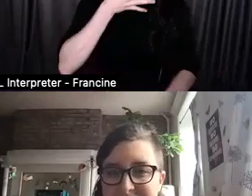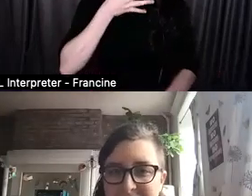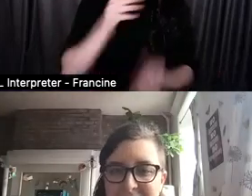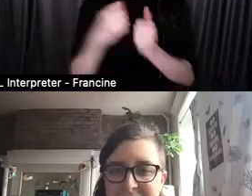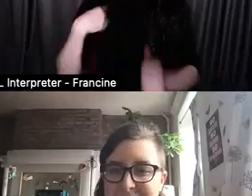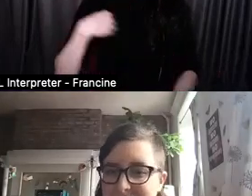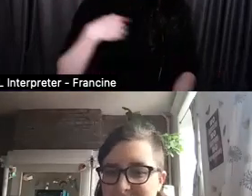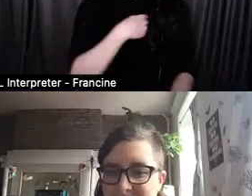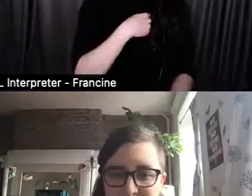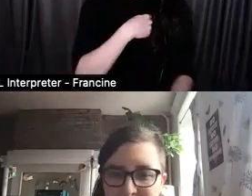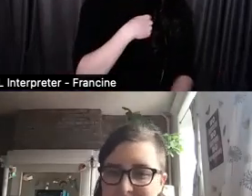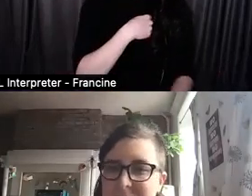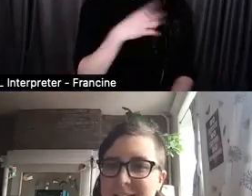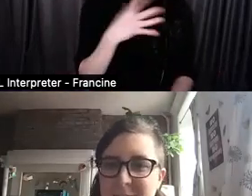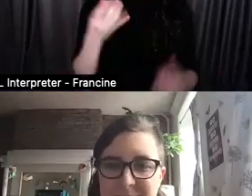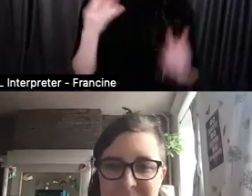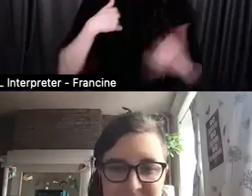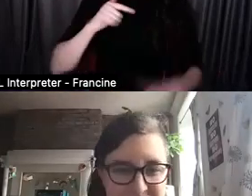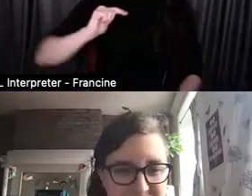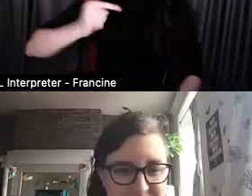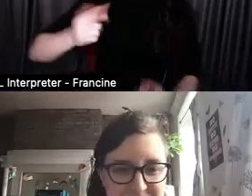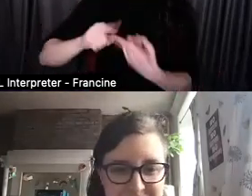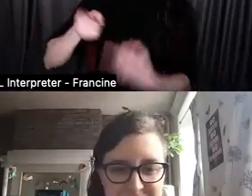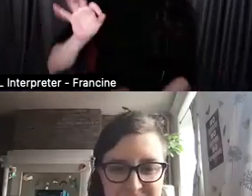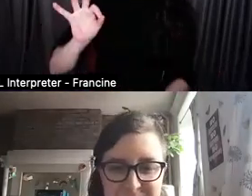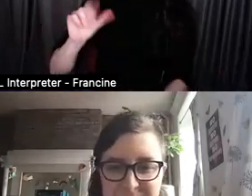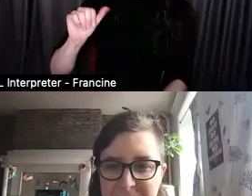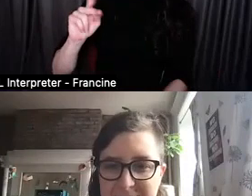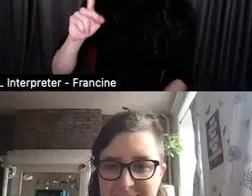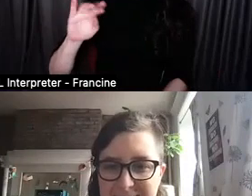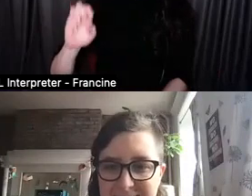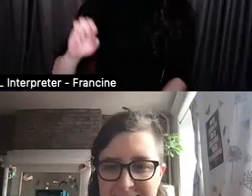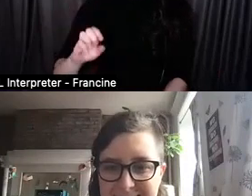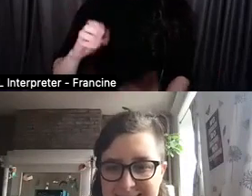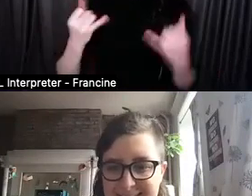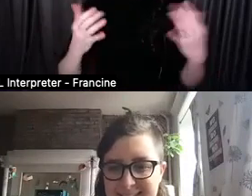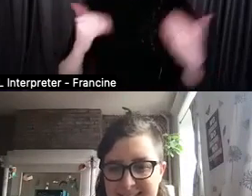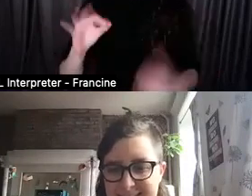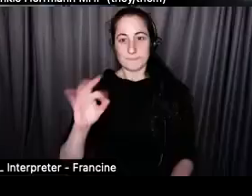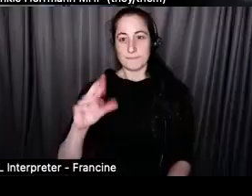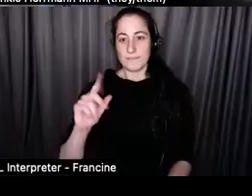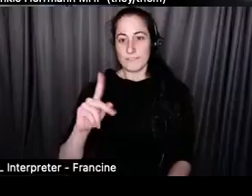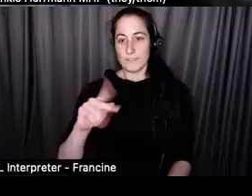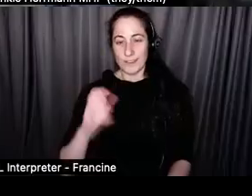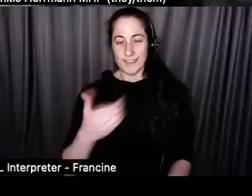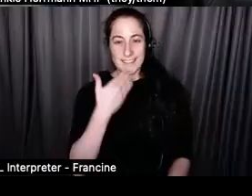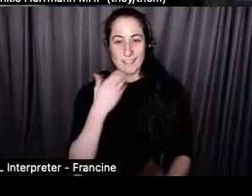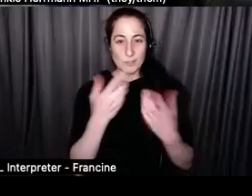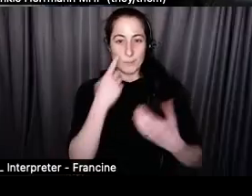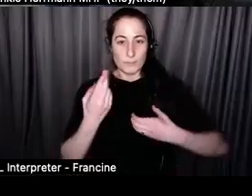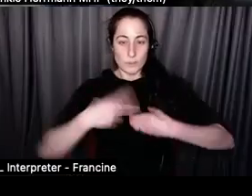us. And I'm going to pass it over to you. Thank you so much, Clara, and thank you everybody for joining us here